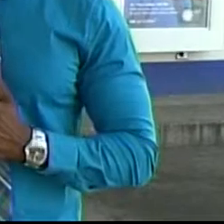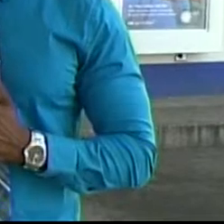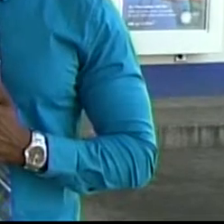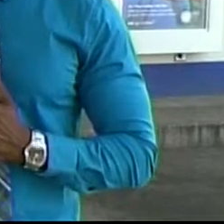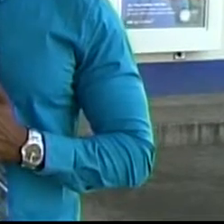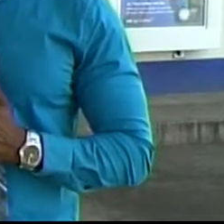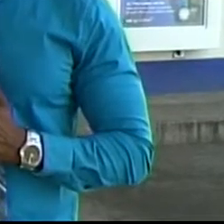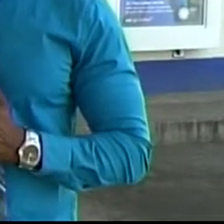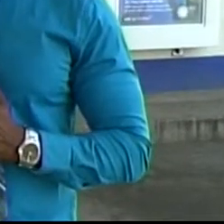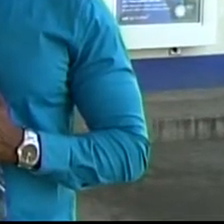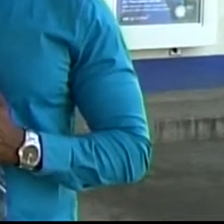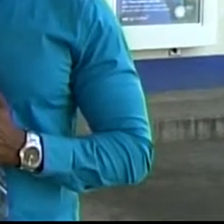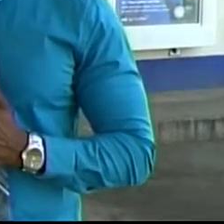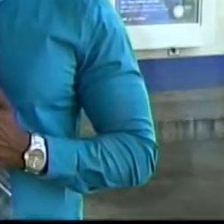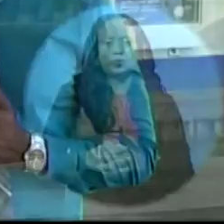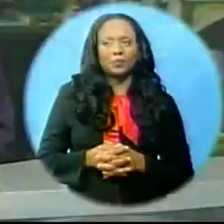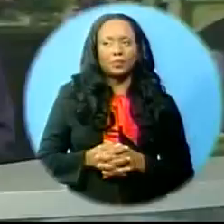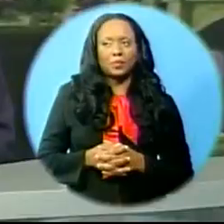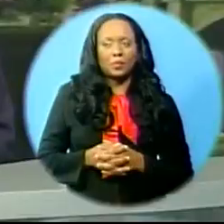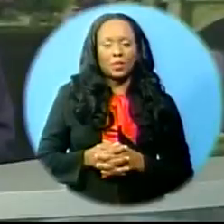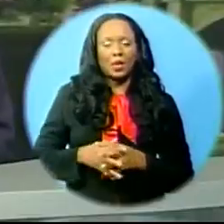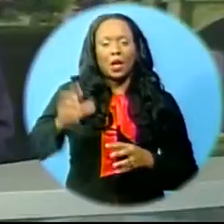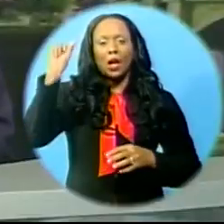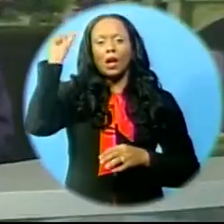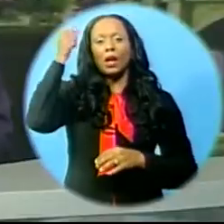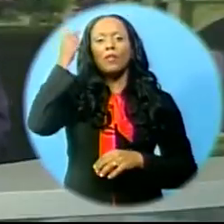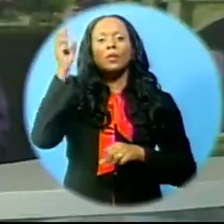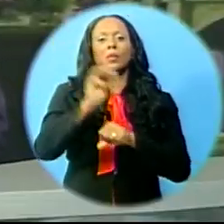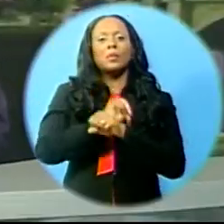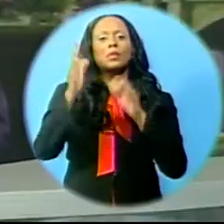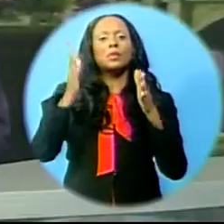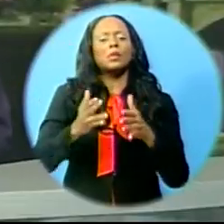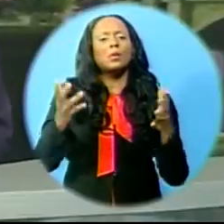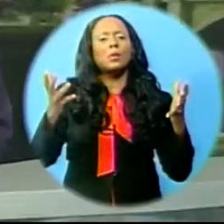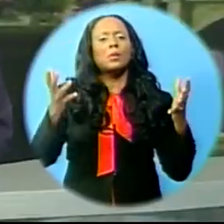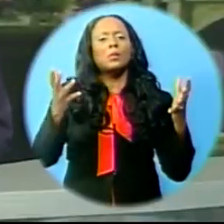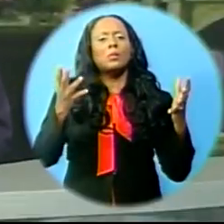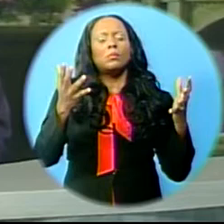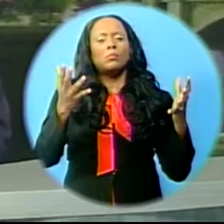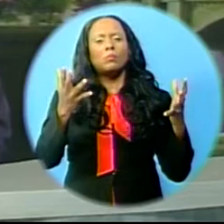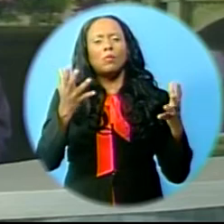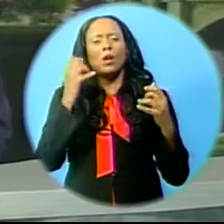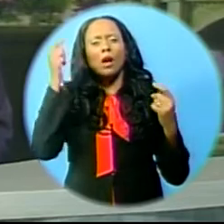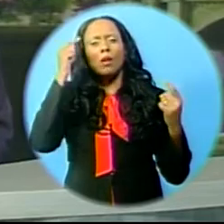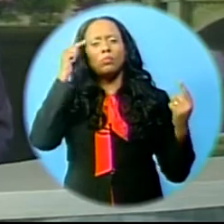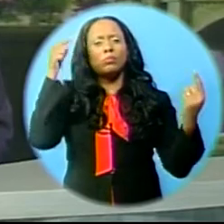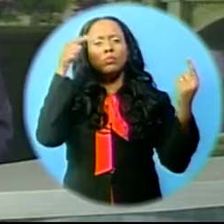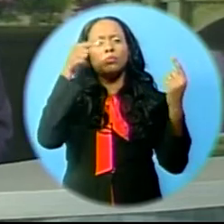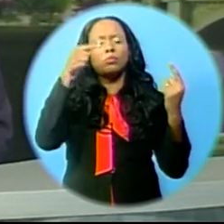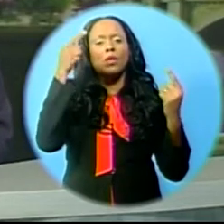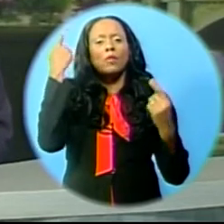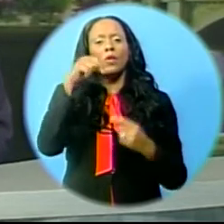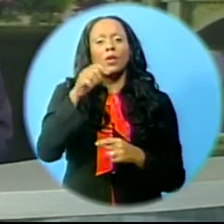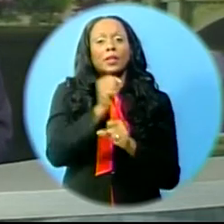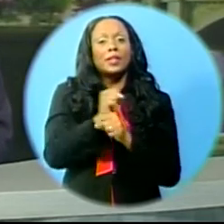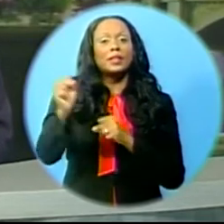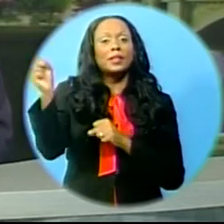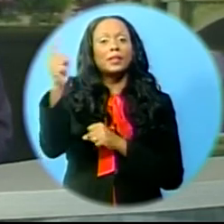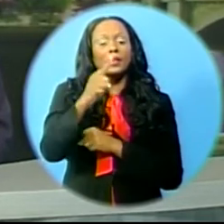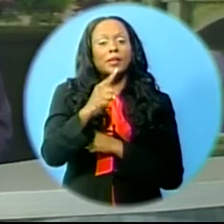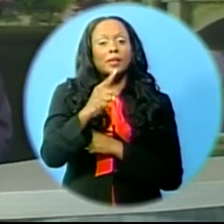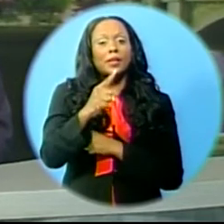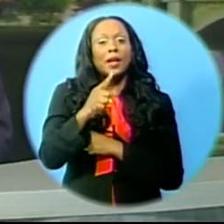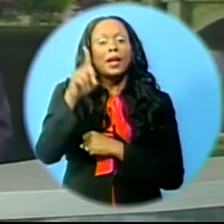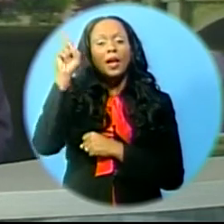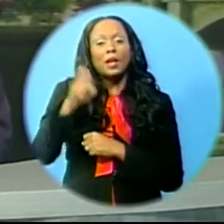Seeley for CBC News. A government minister says a prime objective of the administration in 2016 must be